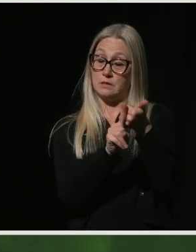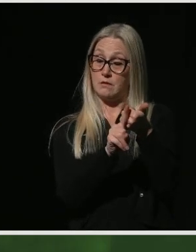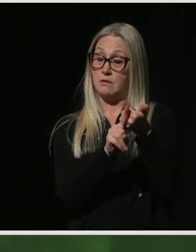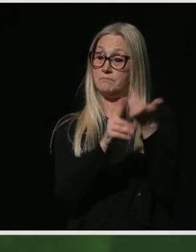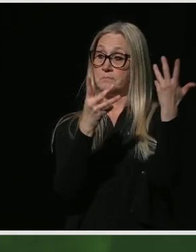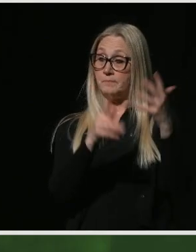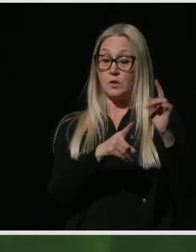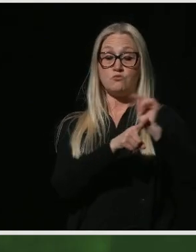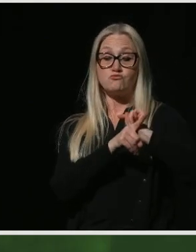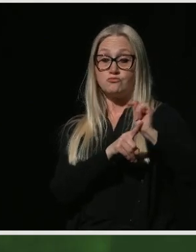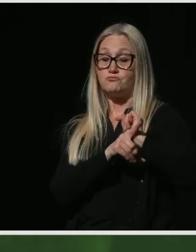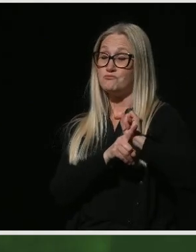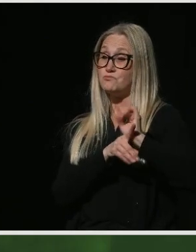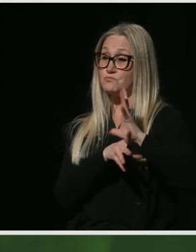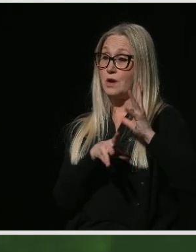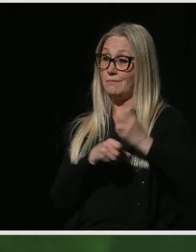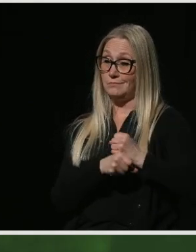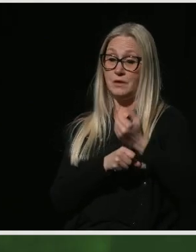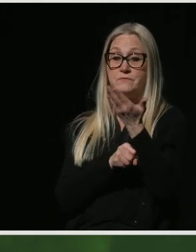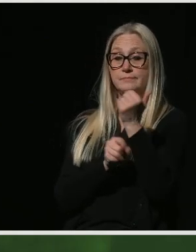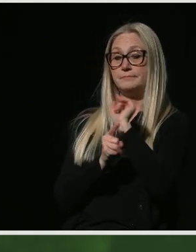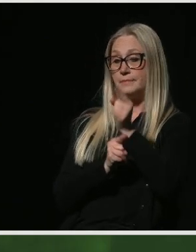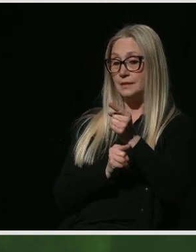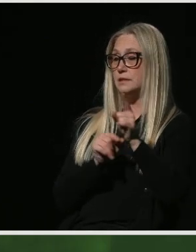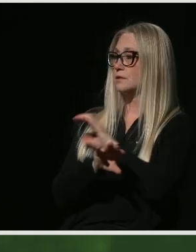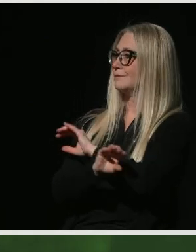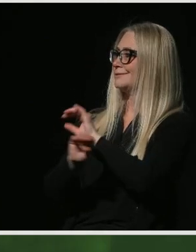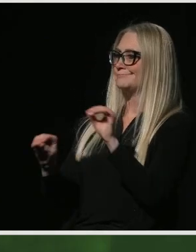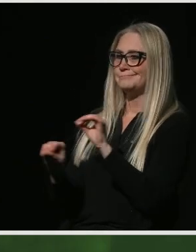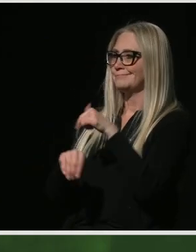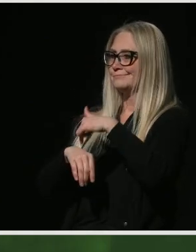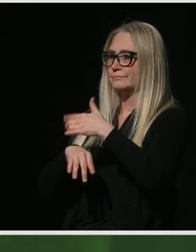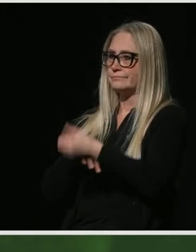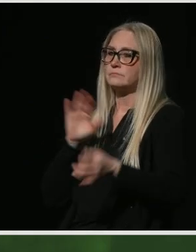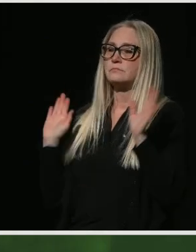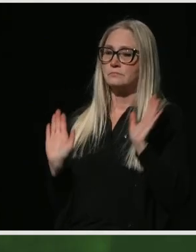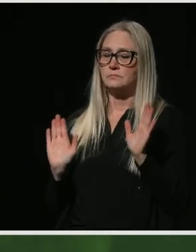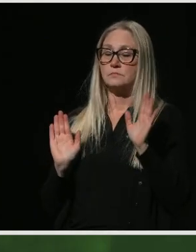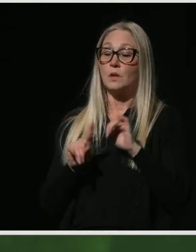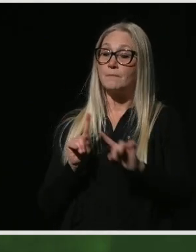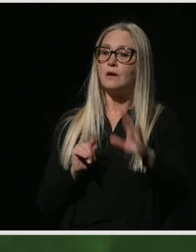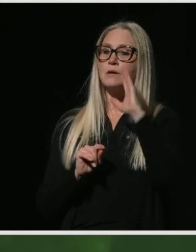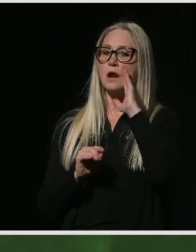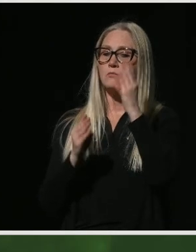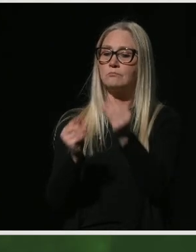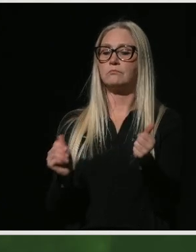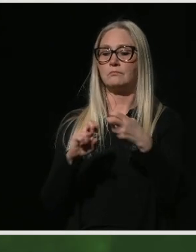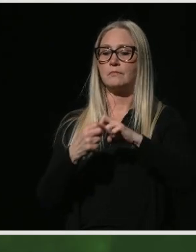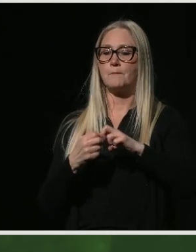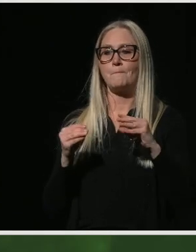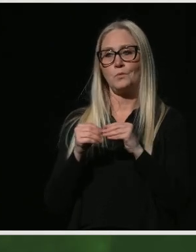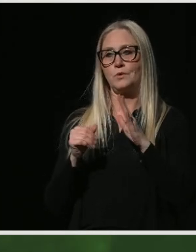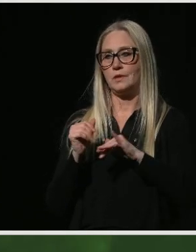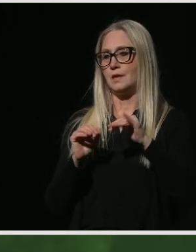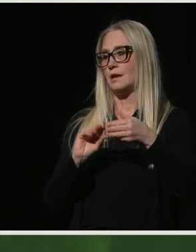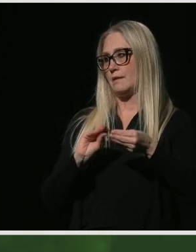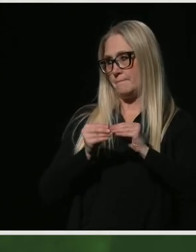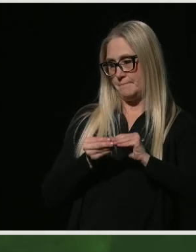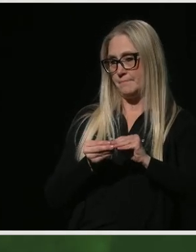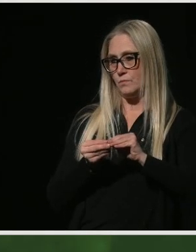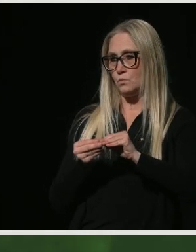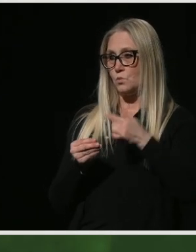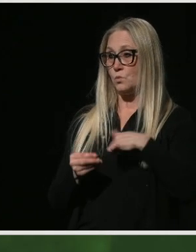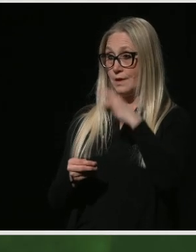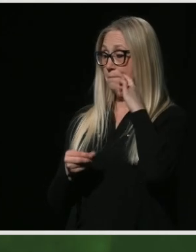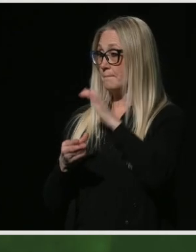it anywhere with no sample preparation. But we know to solve this problem takes more than just giving numbers. We think that